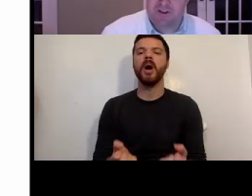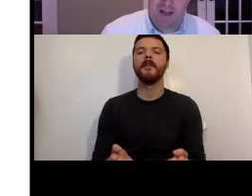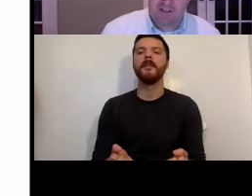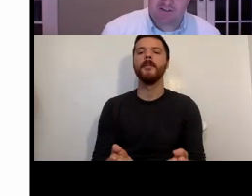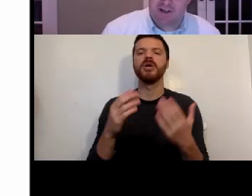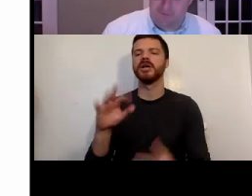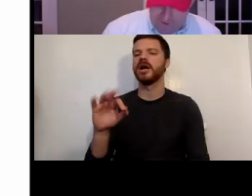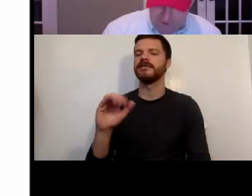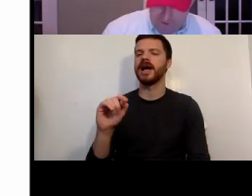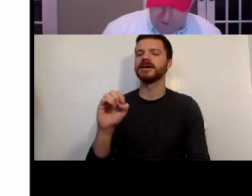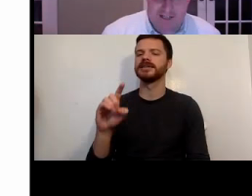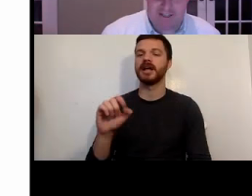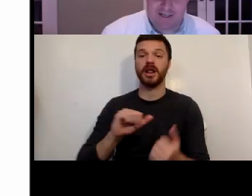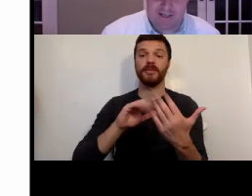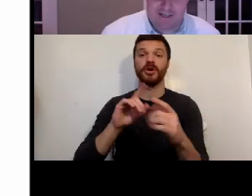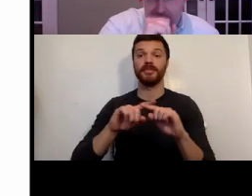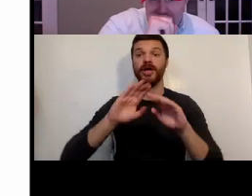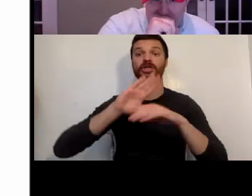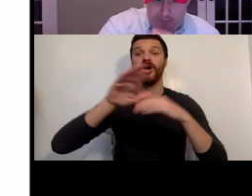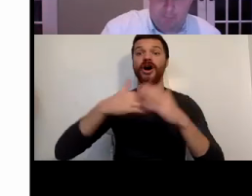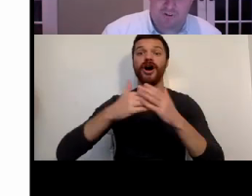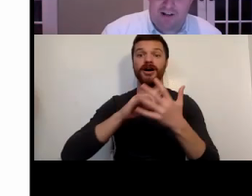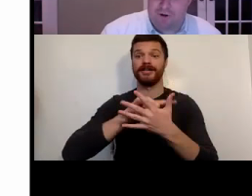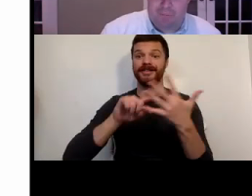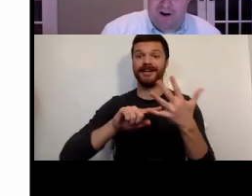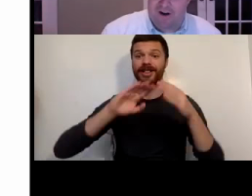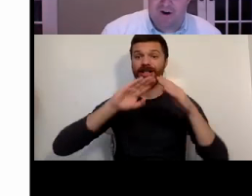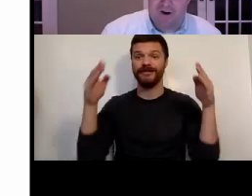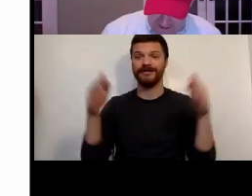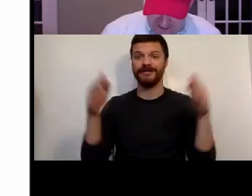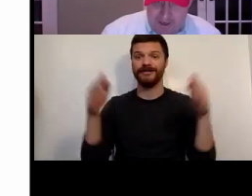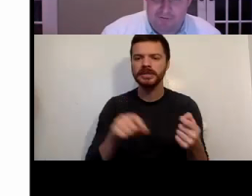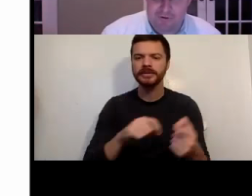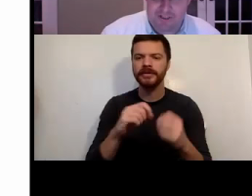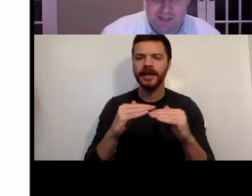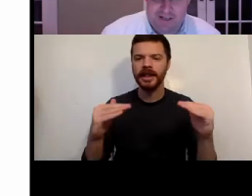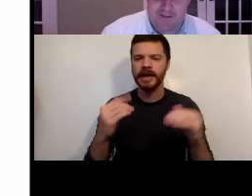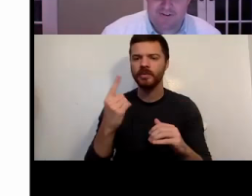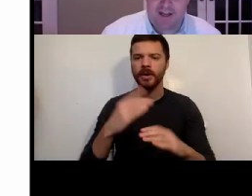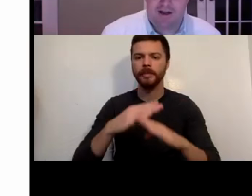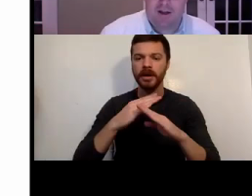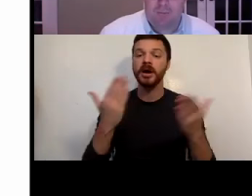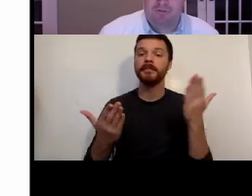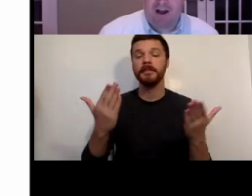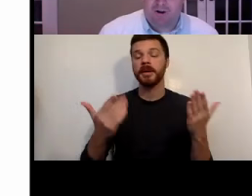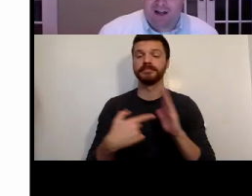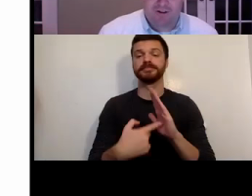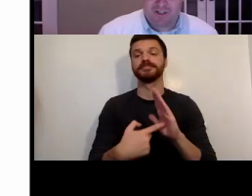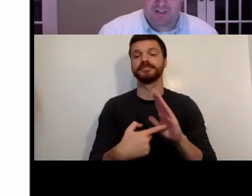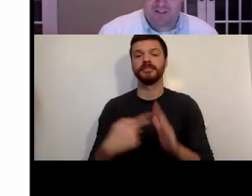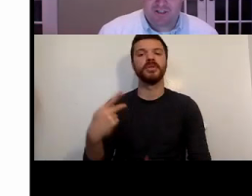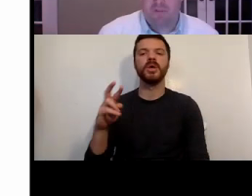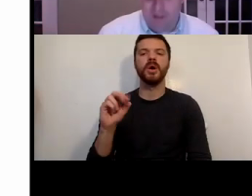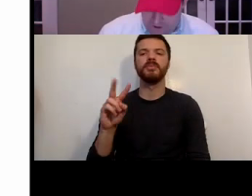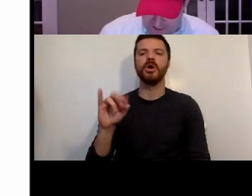approaches, but they actually all focus on a single level or barrier. For instance, they might all focus on things like provider knowledge